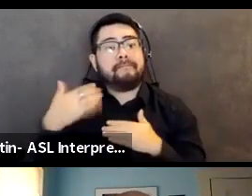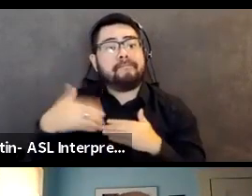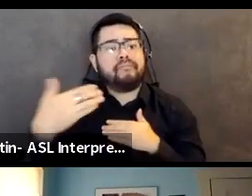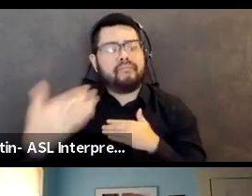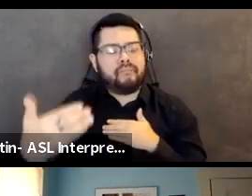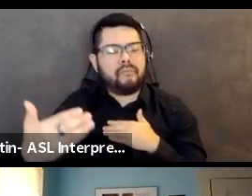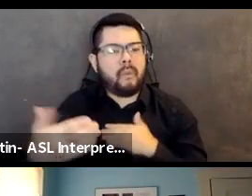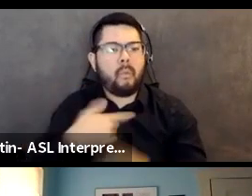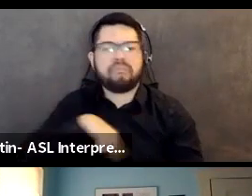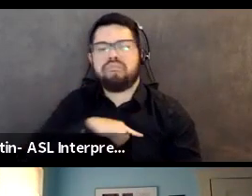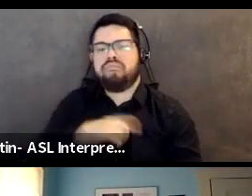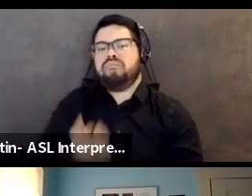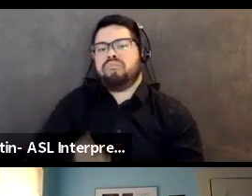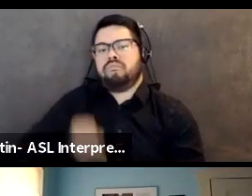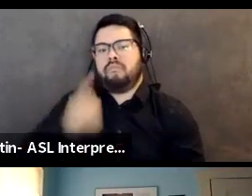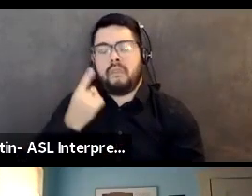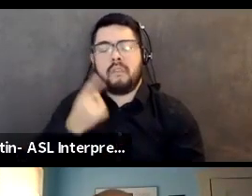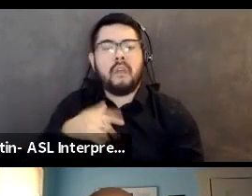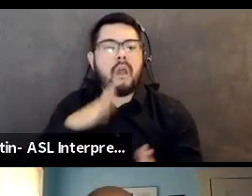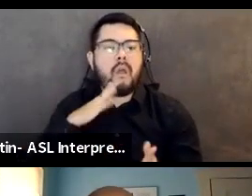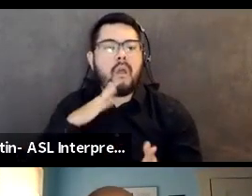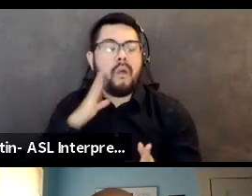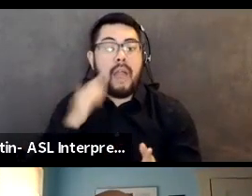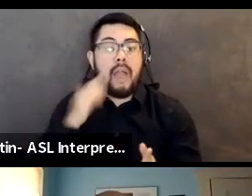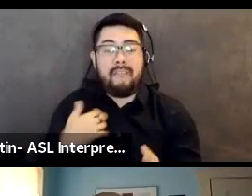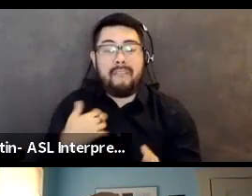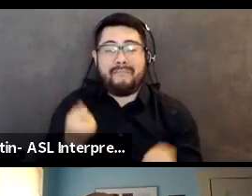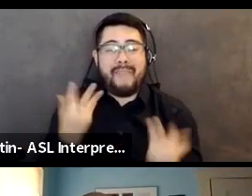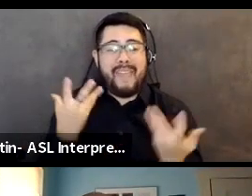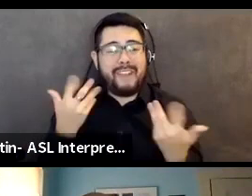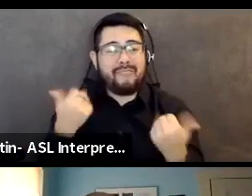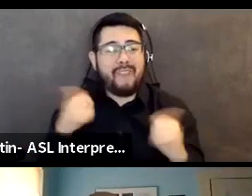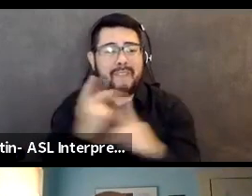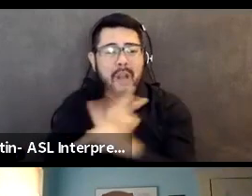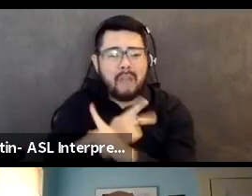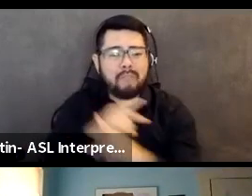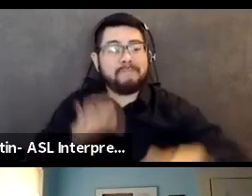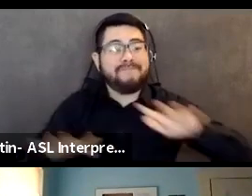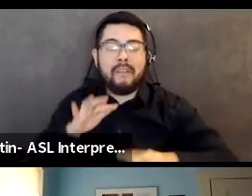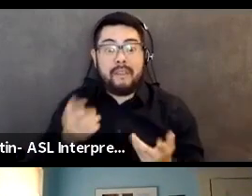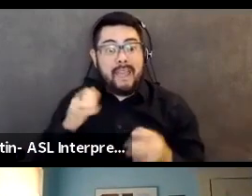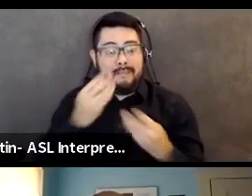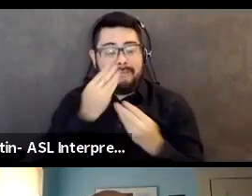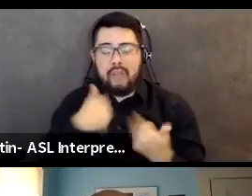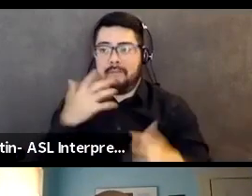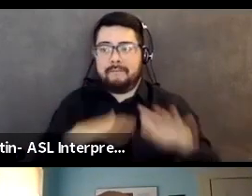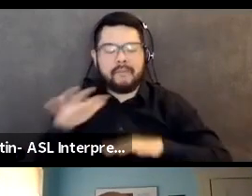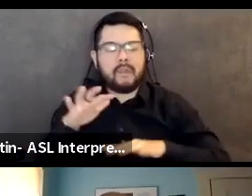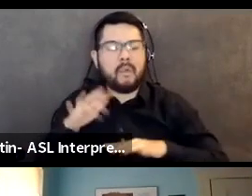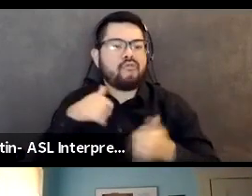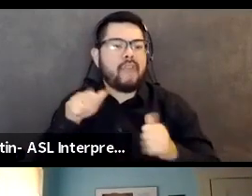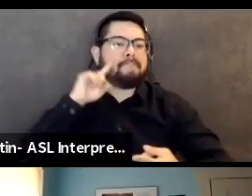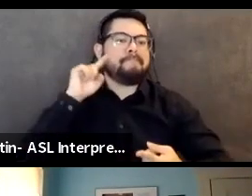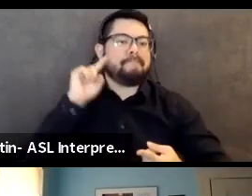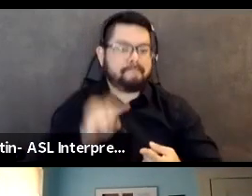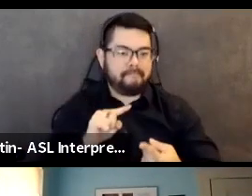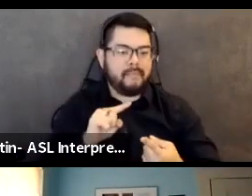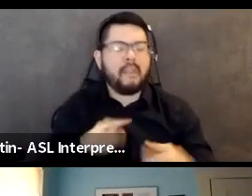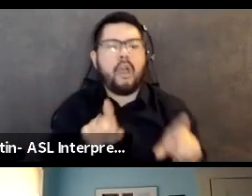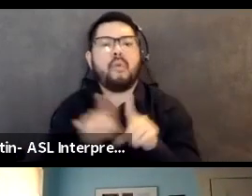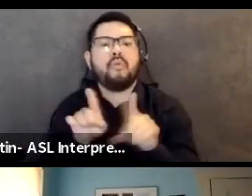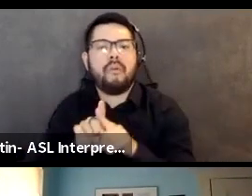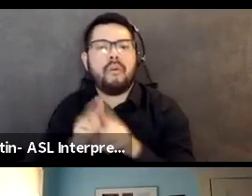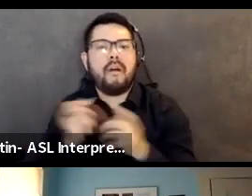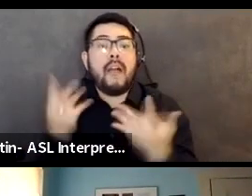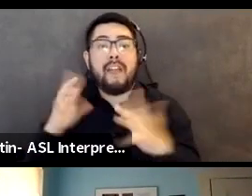that there will be surprises we're trying to work to mitigate those as much as possible and there will definitely be moments of challenge